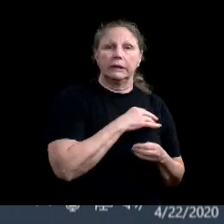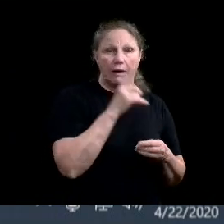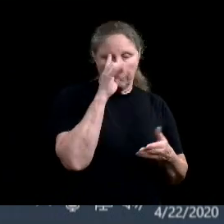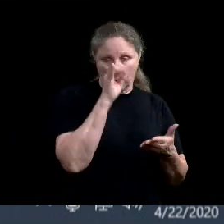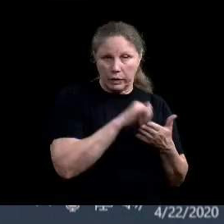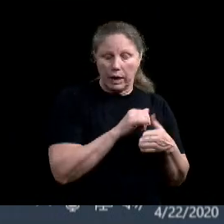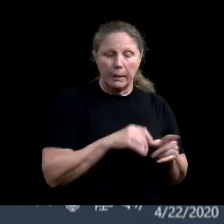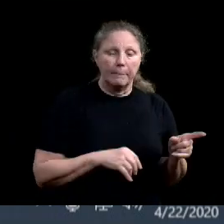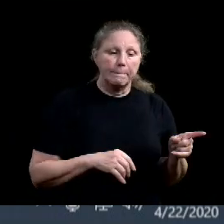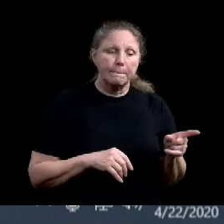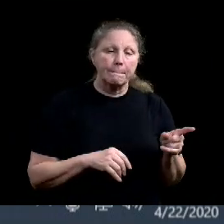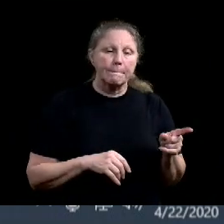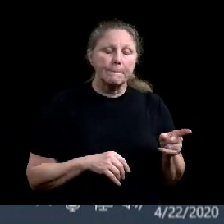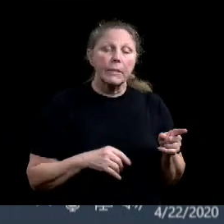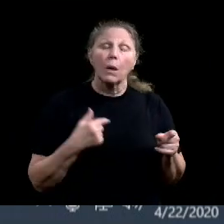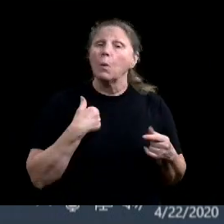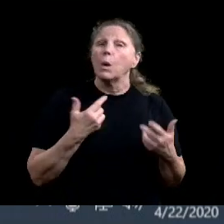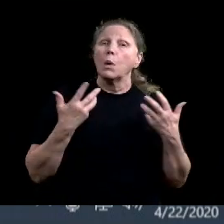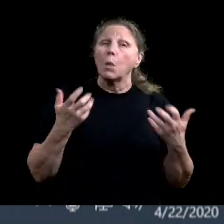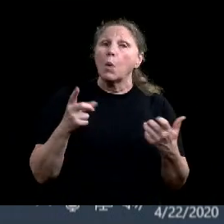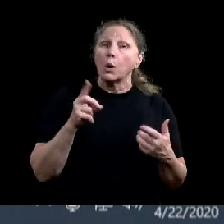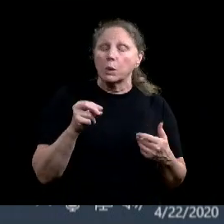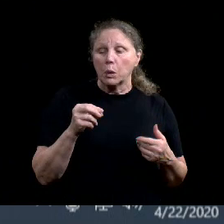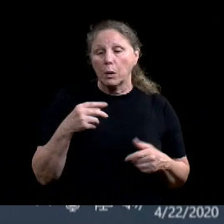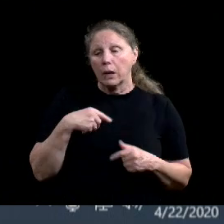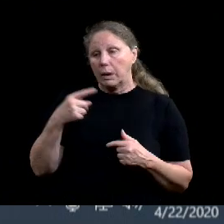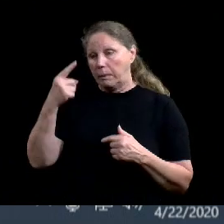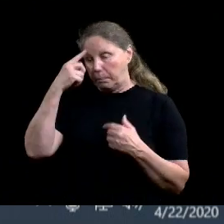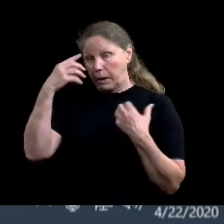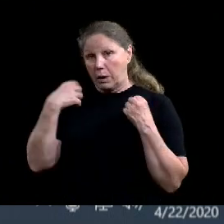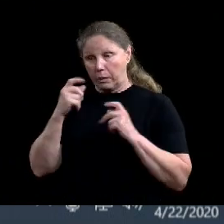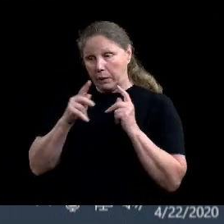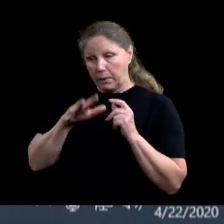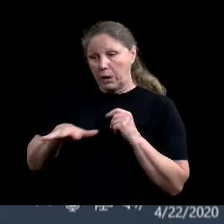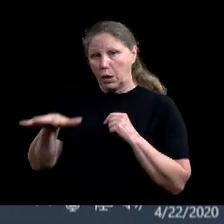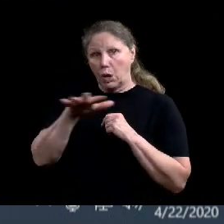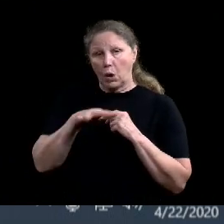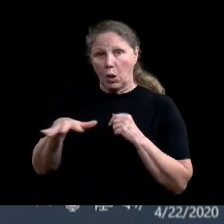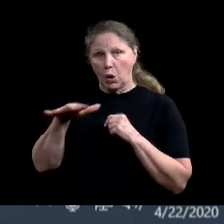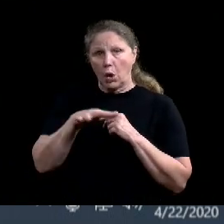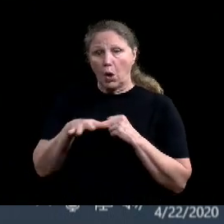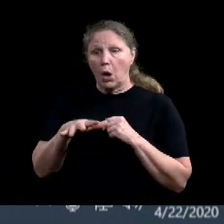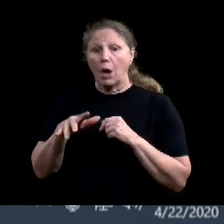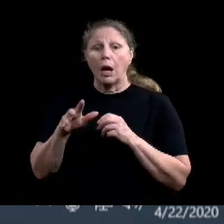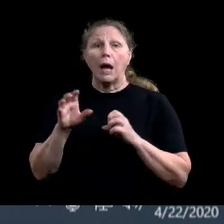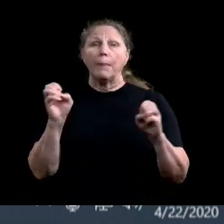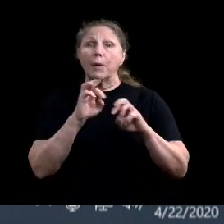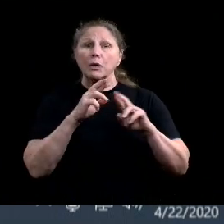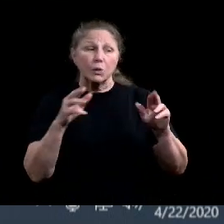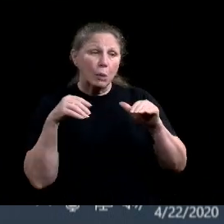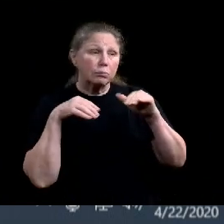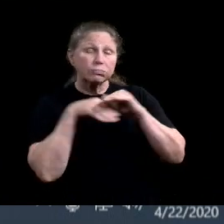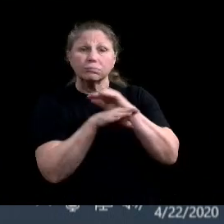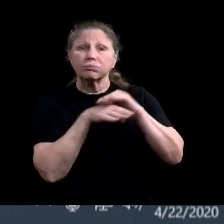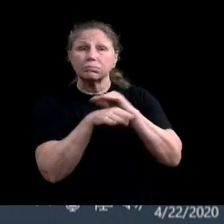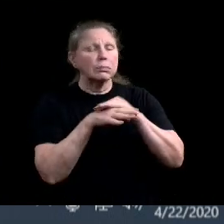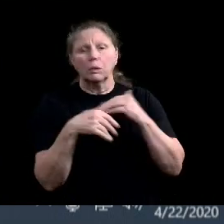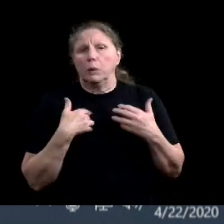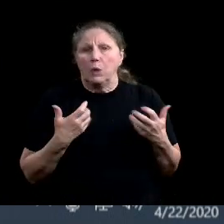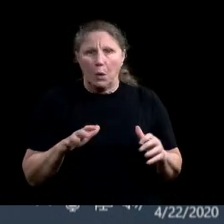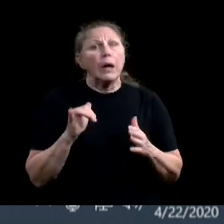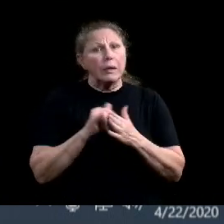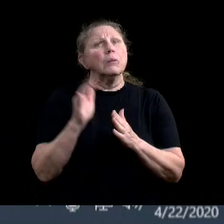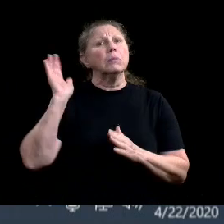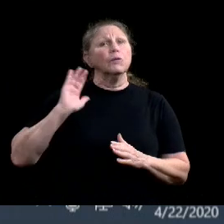health populations to start moving into our emergency rooms, which happens many times. And we have to, those are